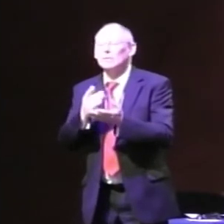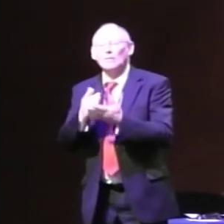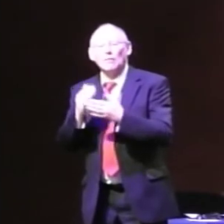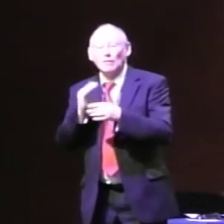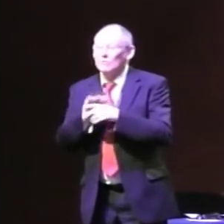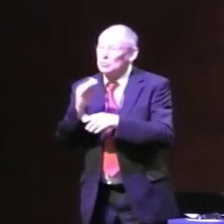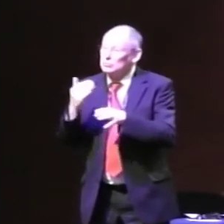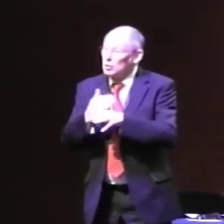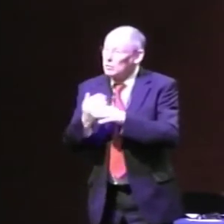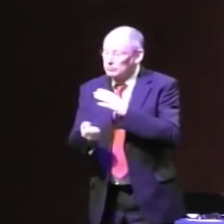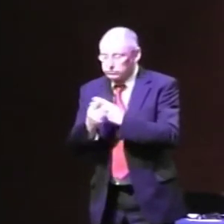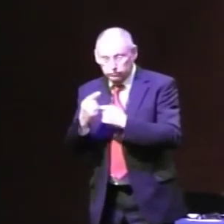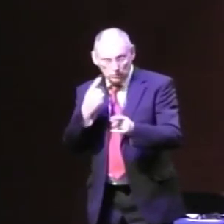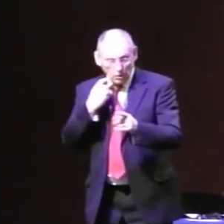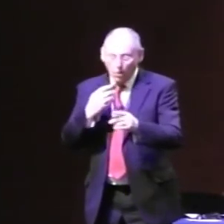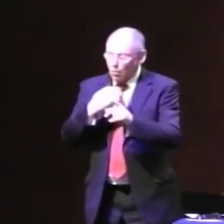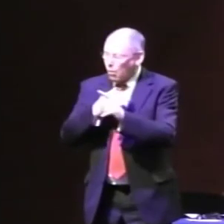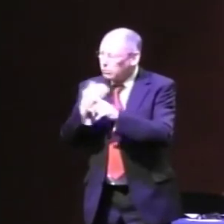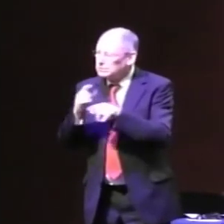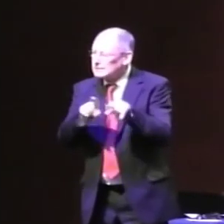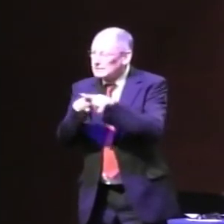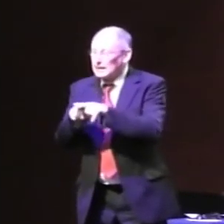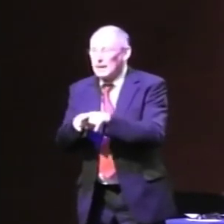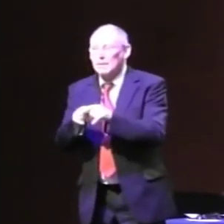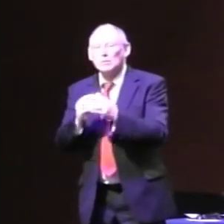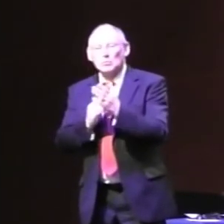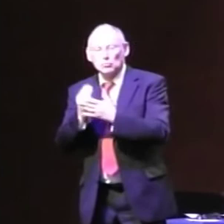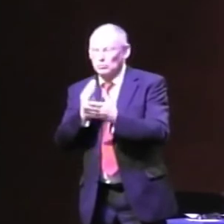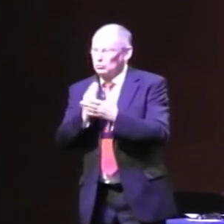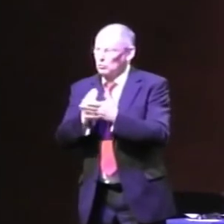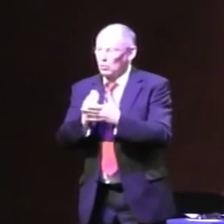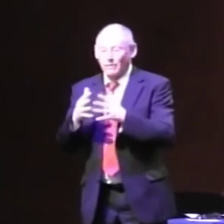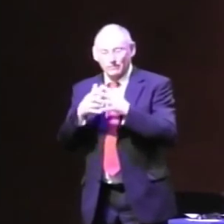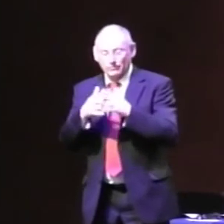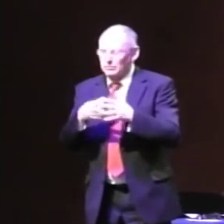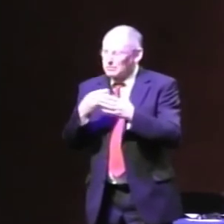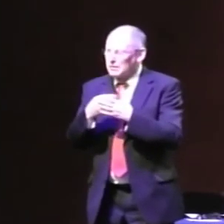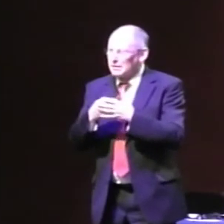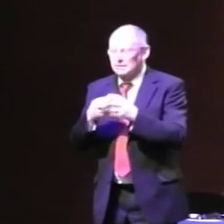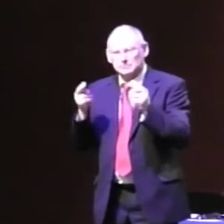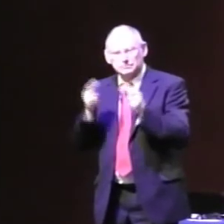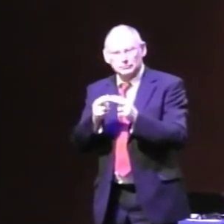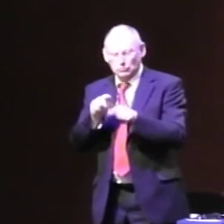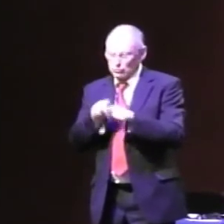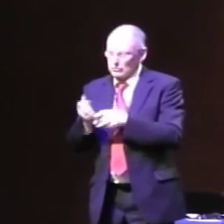employment opportunities for young and old alike, and through outsourcing will diminish value for money of servicing those in most